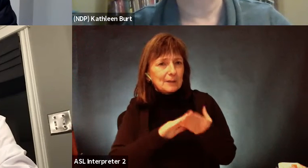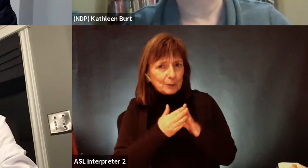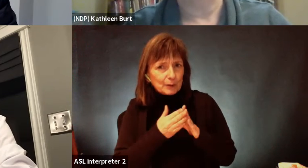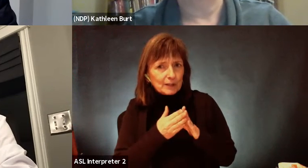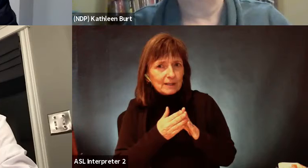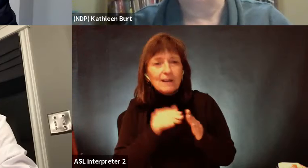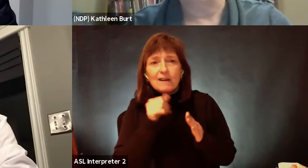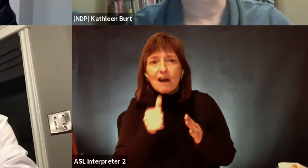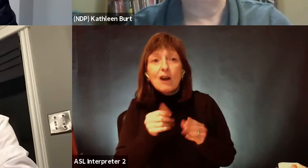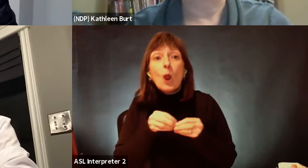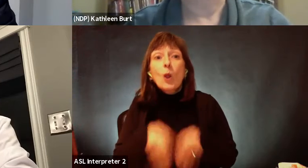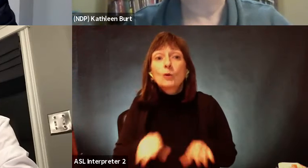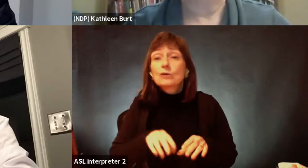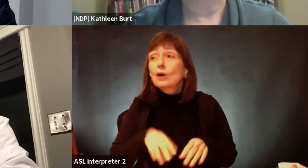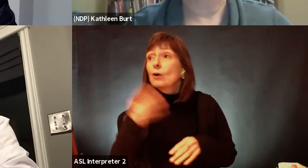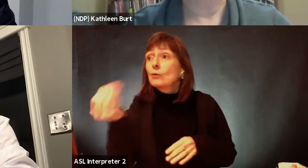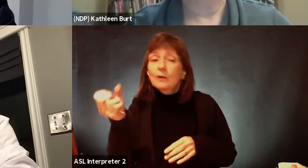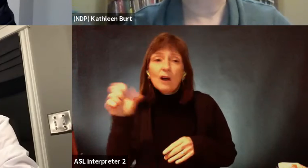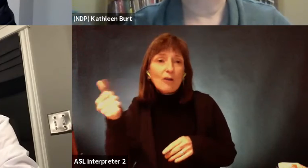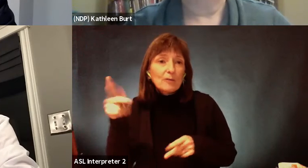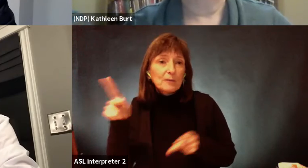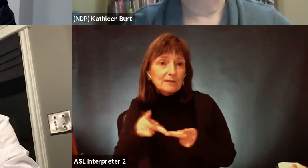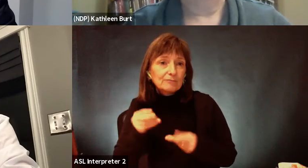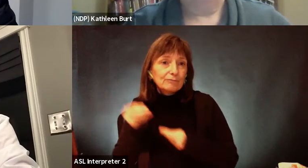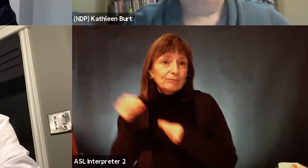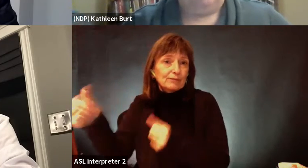from going out somewhere else. Thank you.